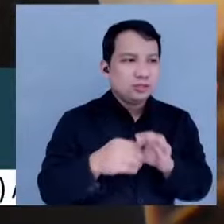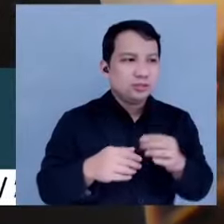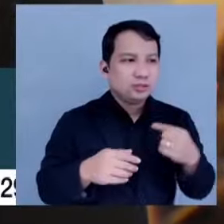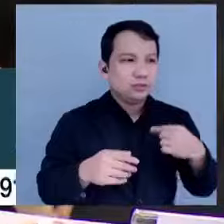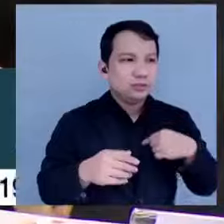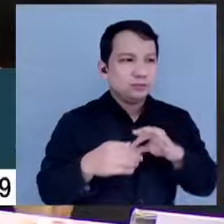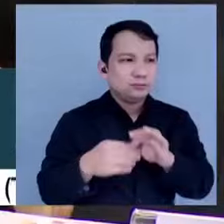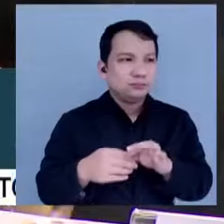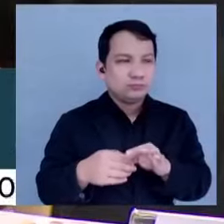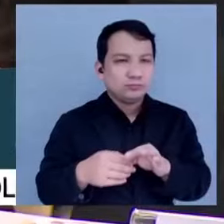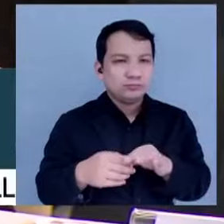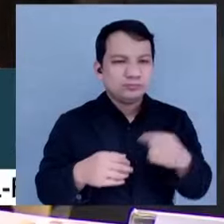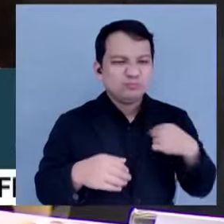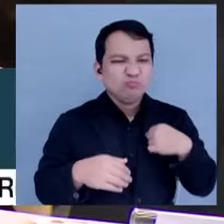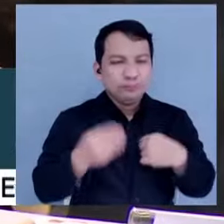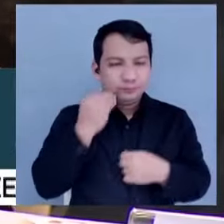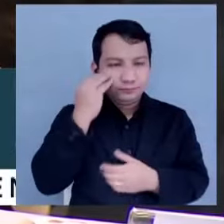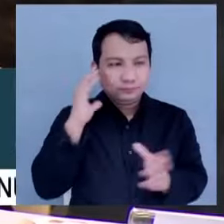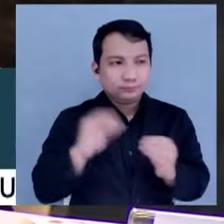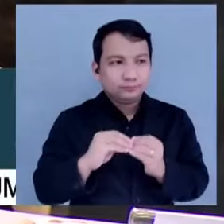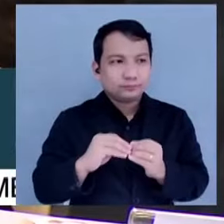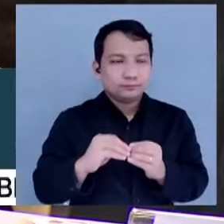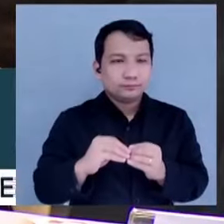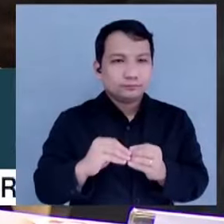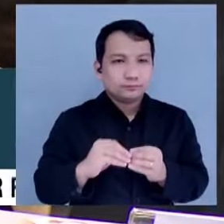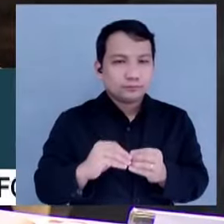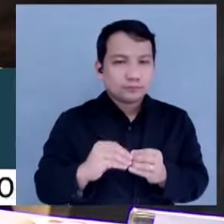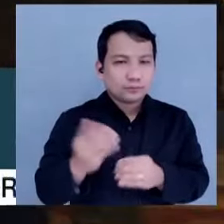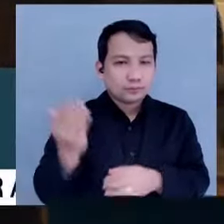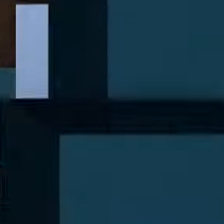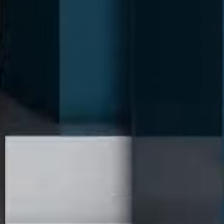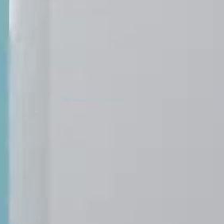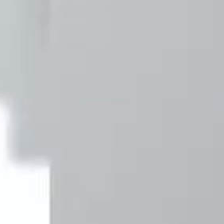especially in the hometown of former President Rodrigo Duterte.